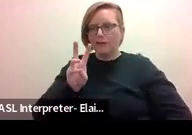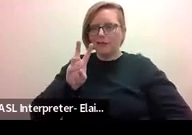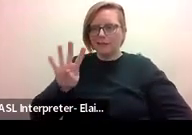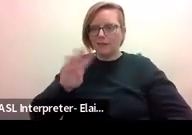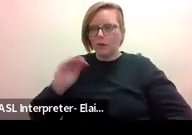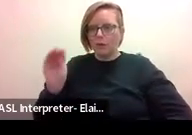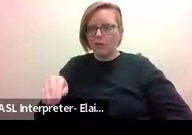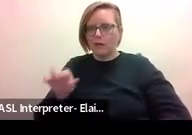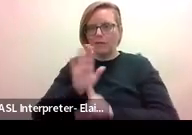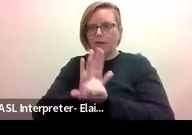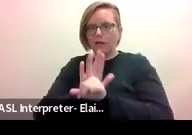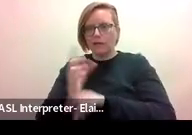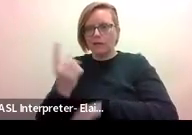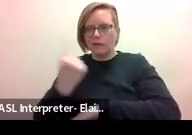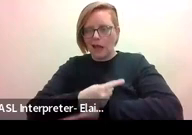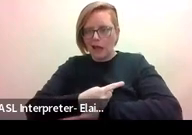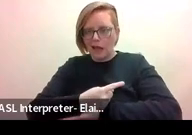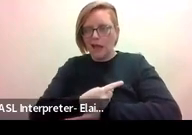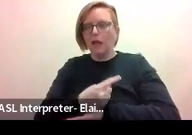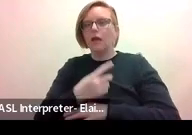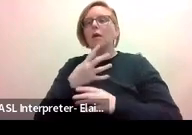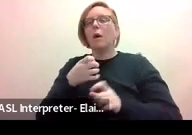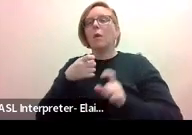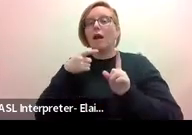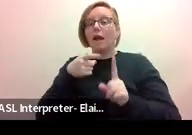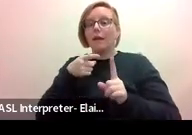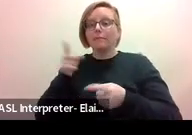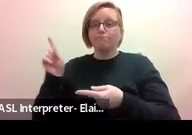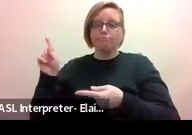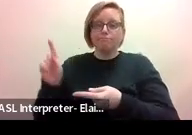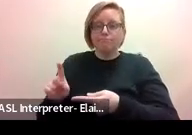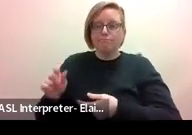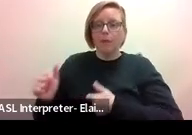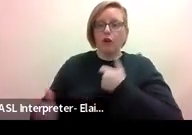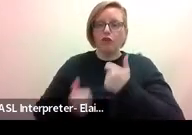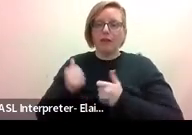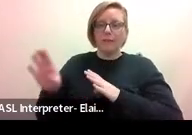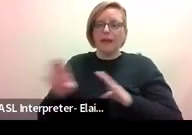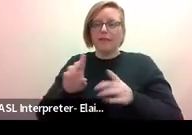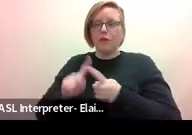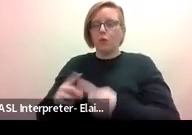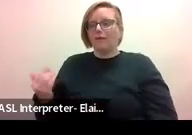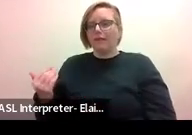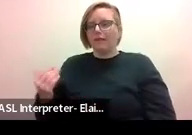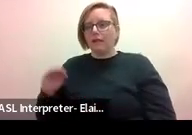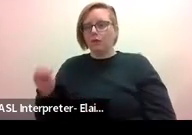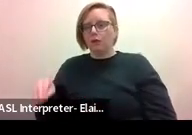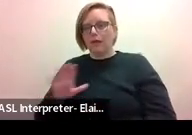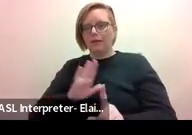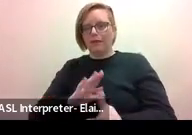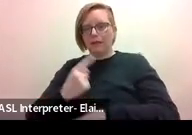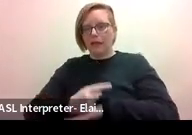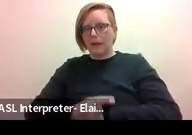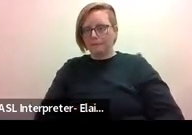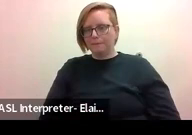of his day, and we want him to reduce aggressive behaviors to 15% of his day.